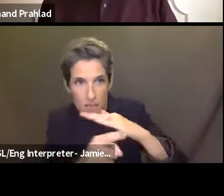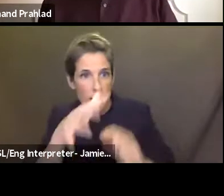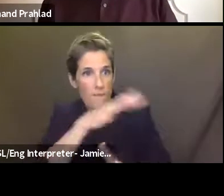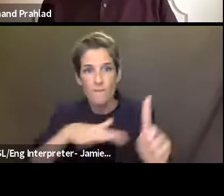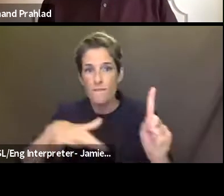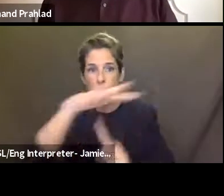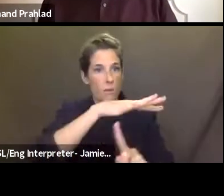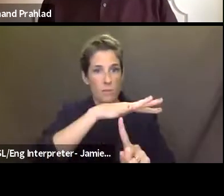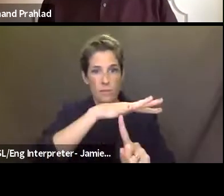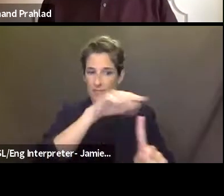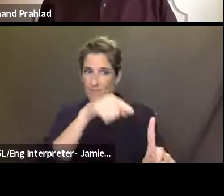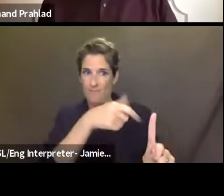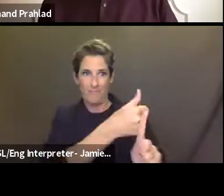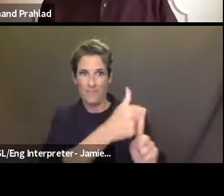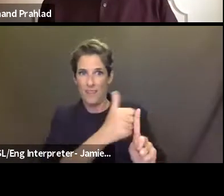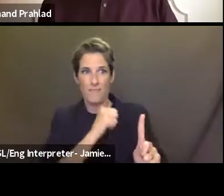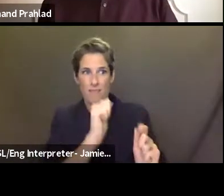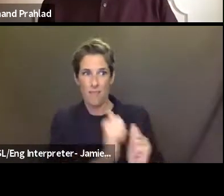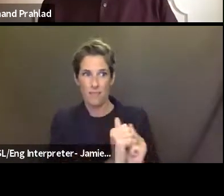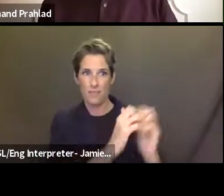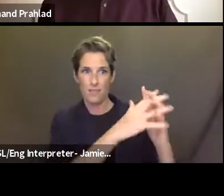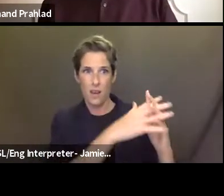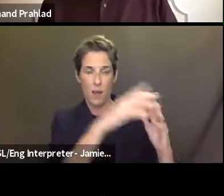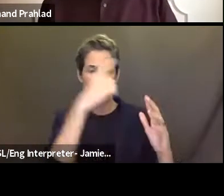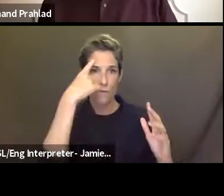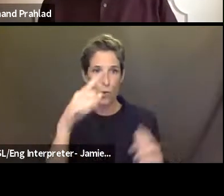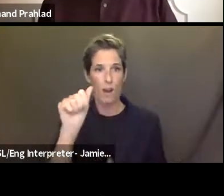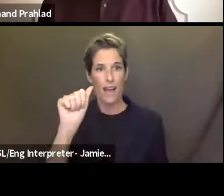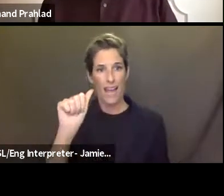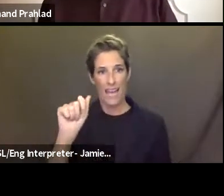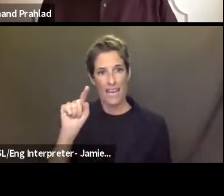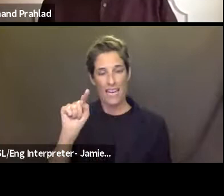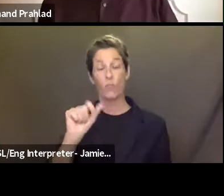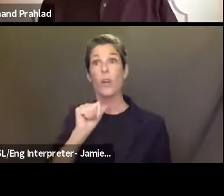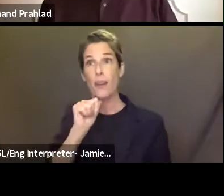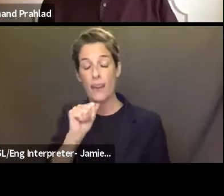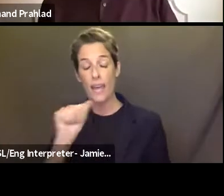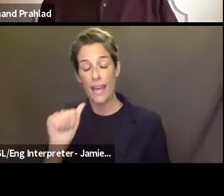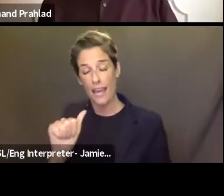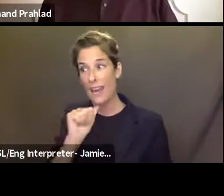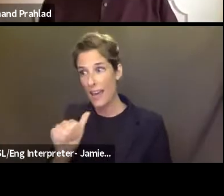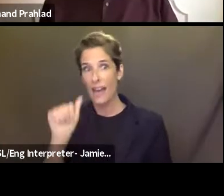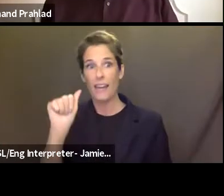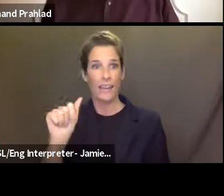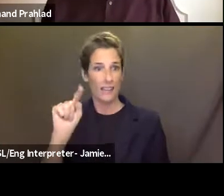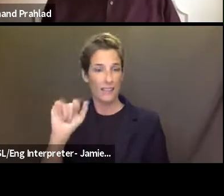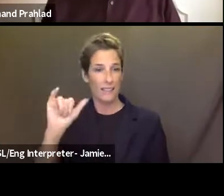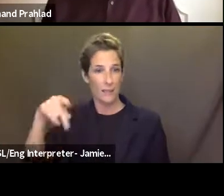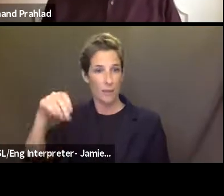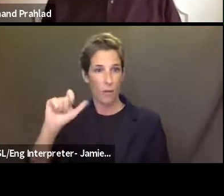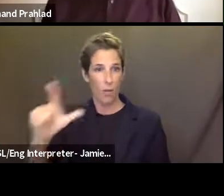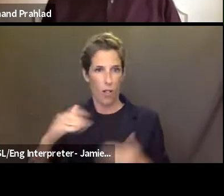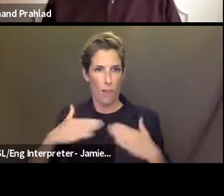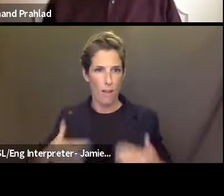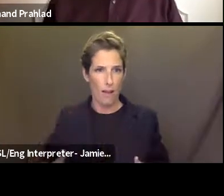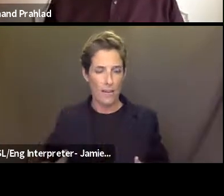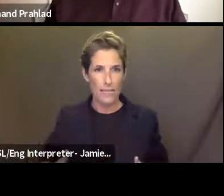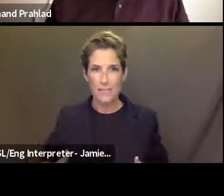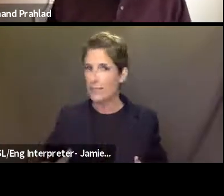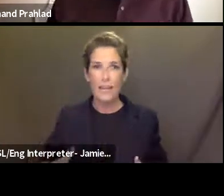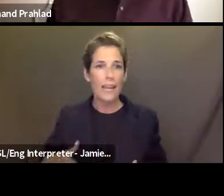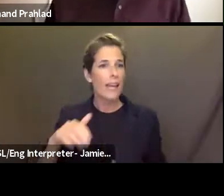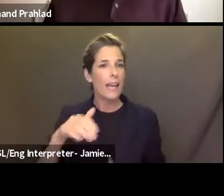weren't built for atypical bodies. Again, it is not atypical bodies that need to